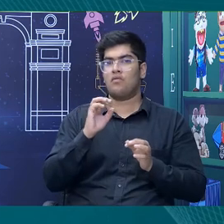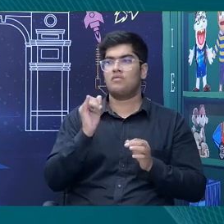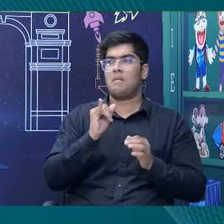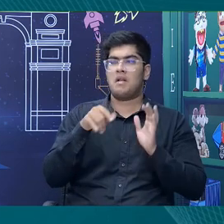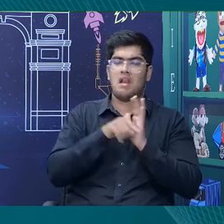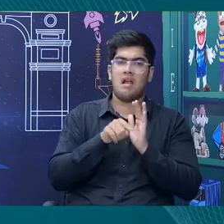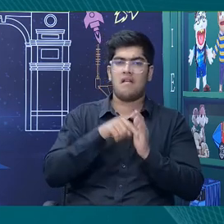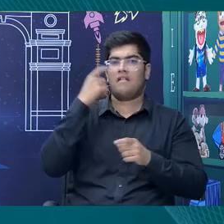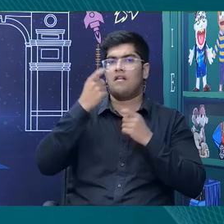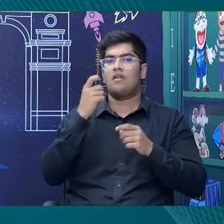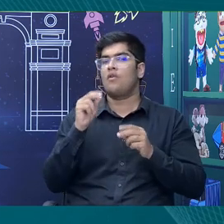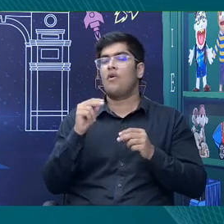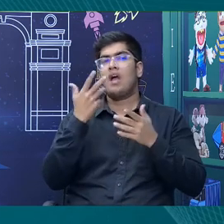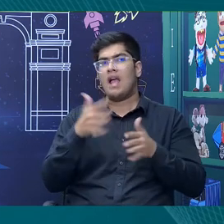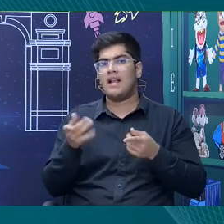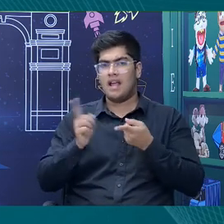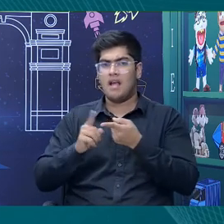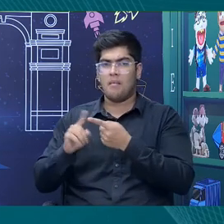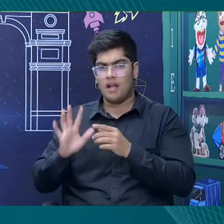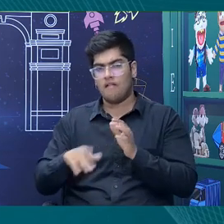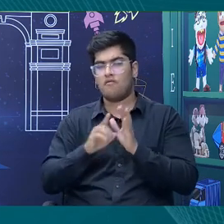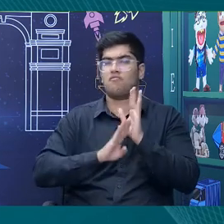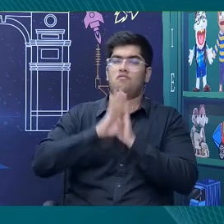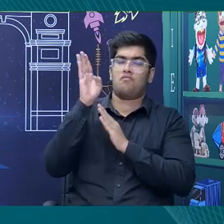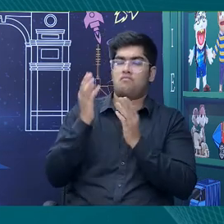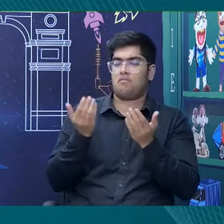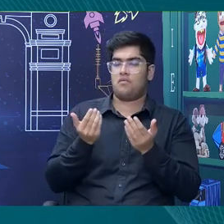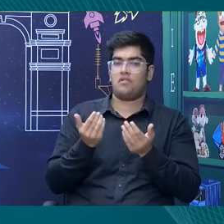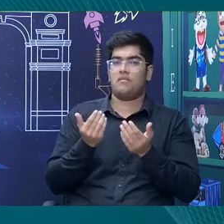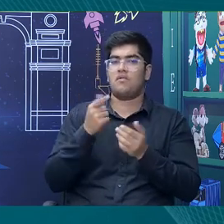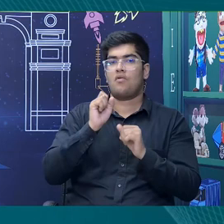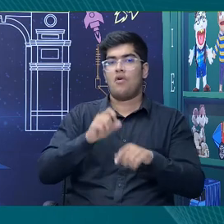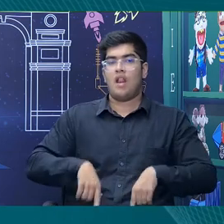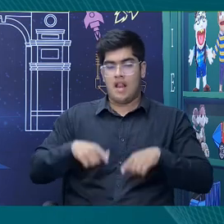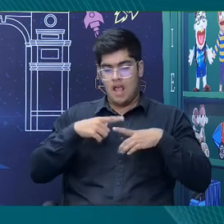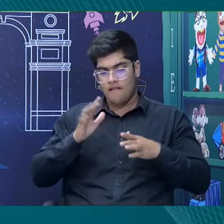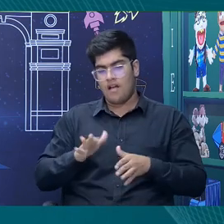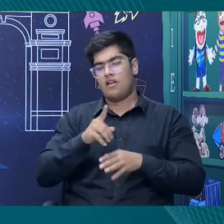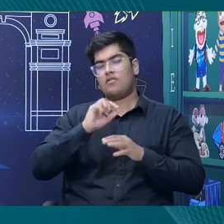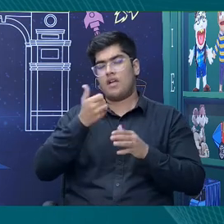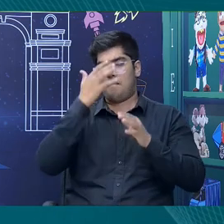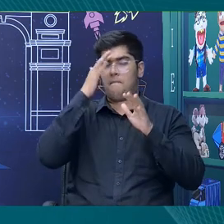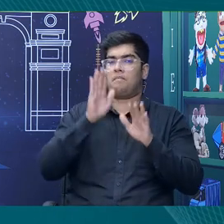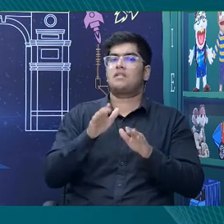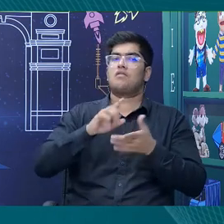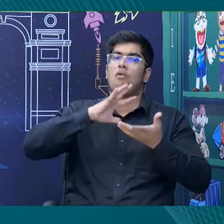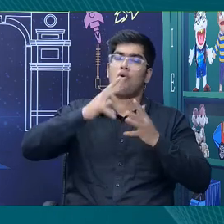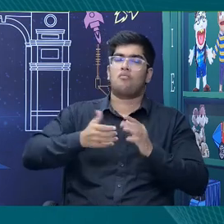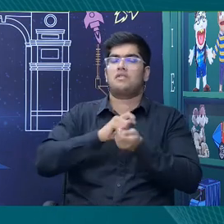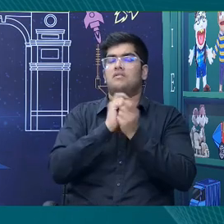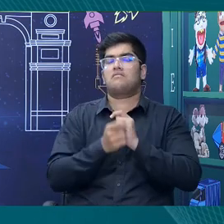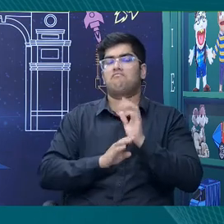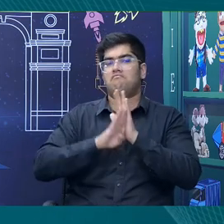will grow through whatever you go through. Aapki life se bada kuch bhi nahi hai. Ye life aapke paas hai. Exactly. Ye blessing hai. True. Aur iske accordingly, we have